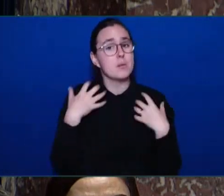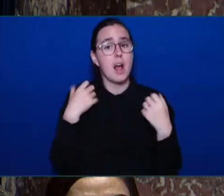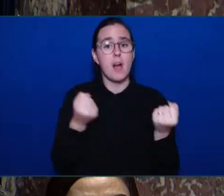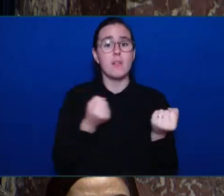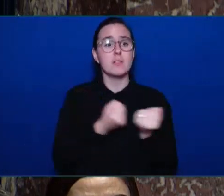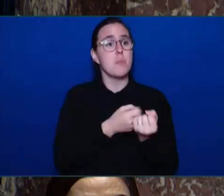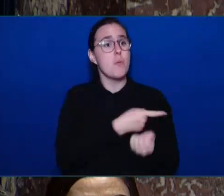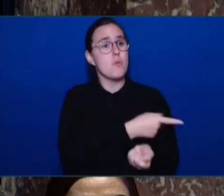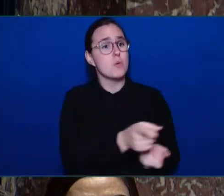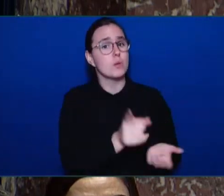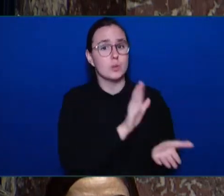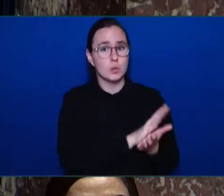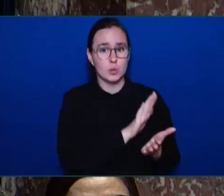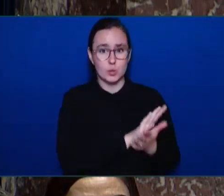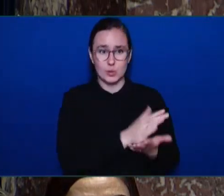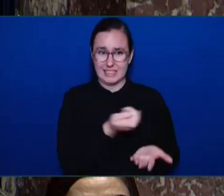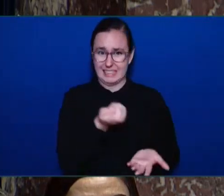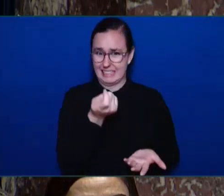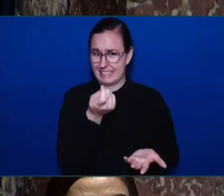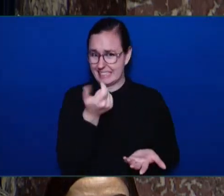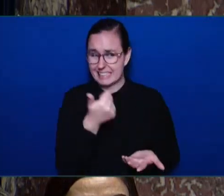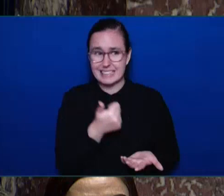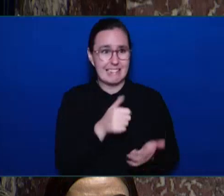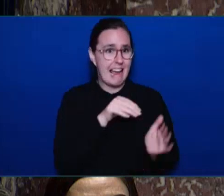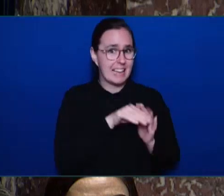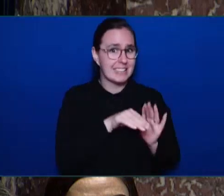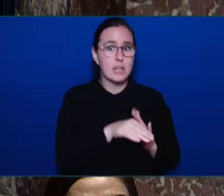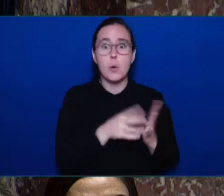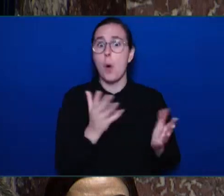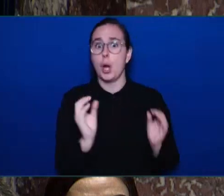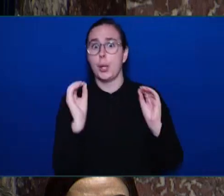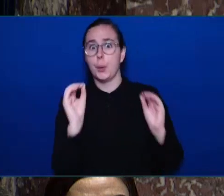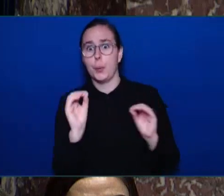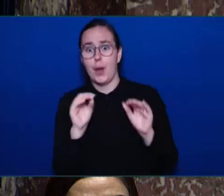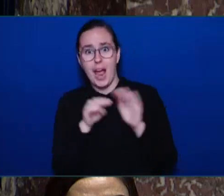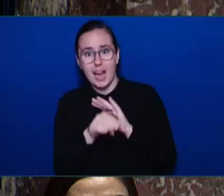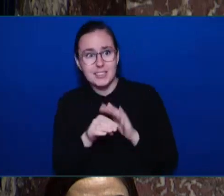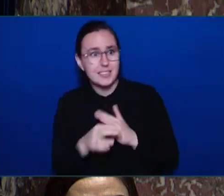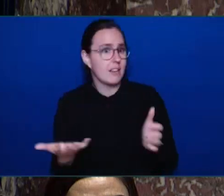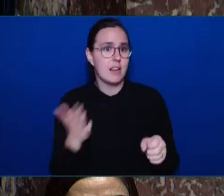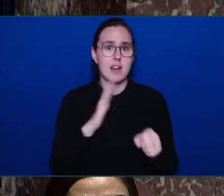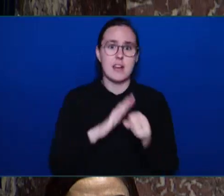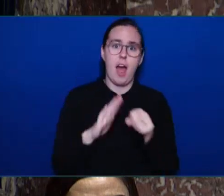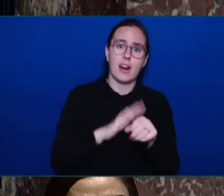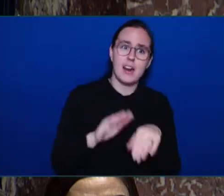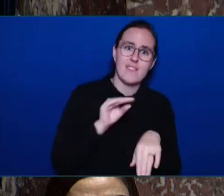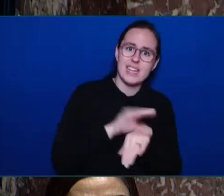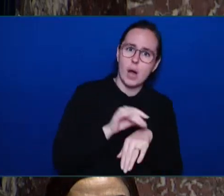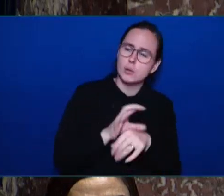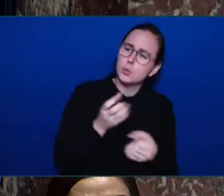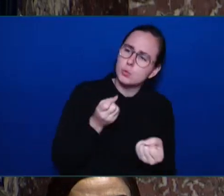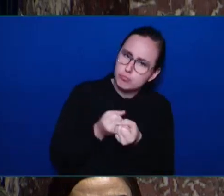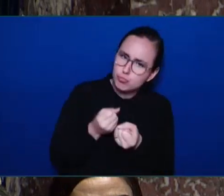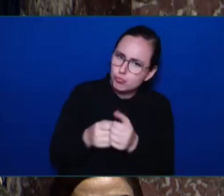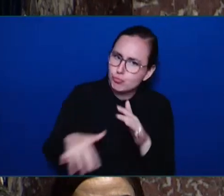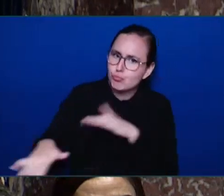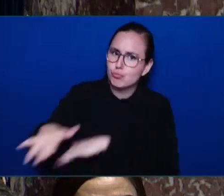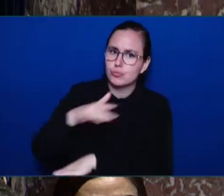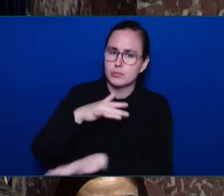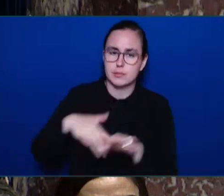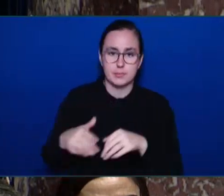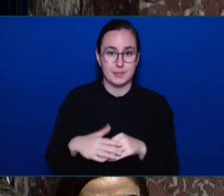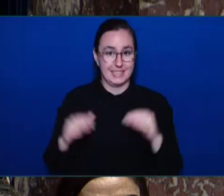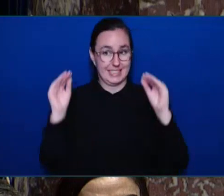to meet the needs of students. The ratio of counselors to students in the teachers' collective agreement is 1 counselor to every